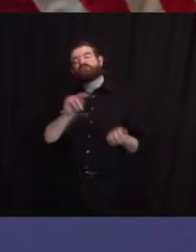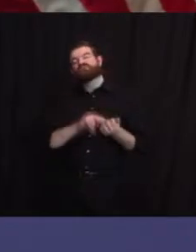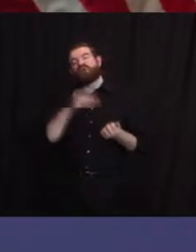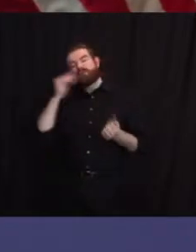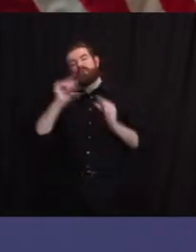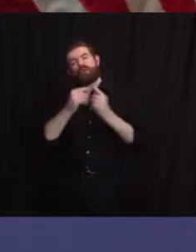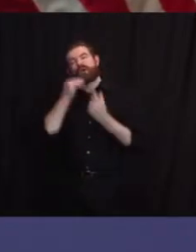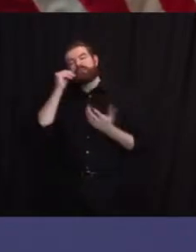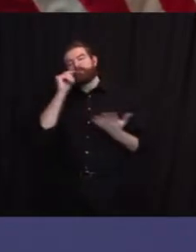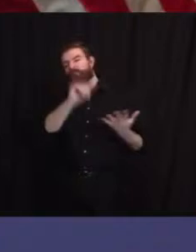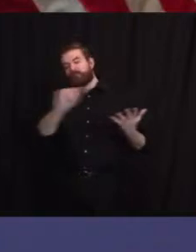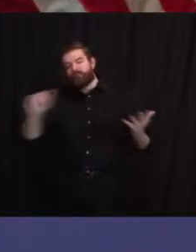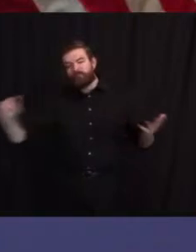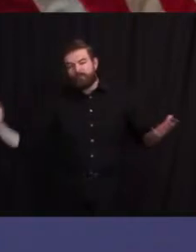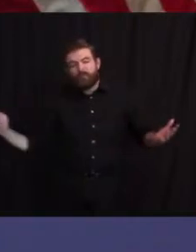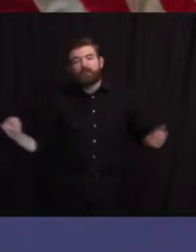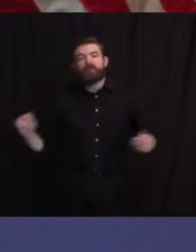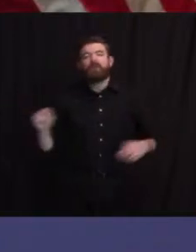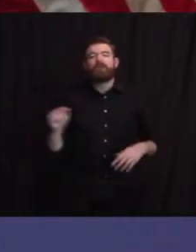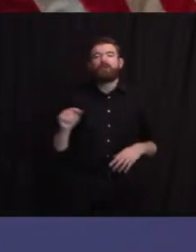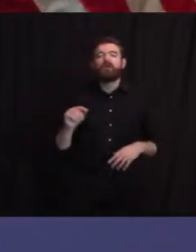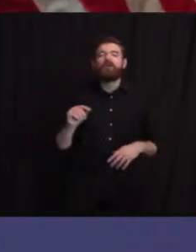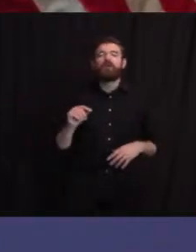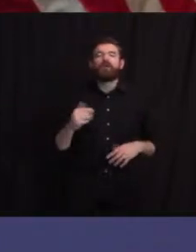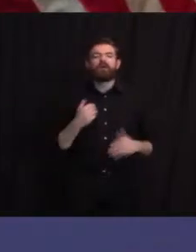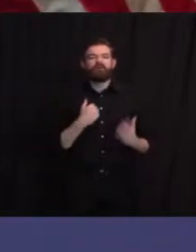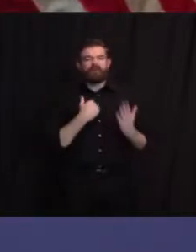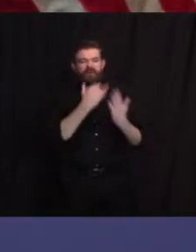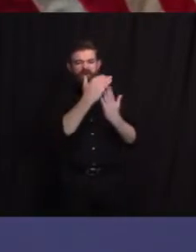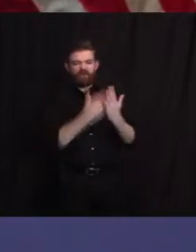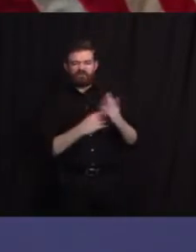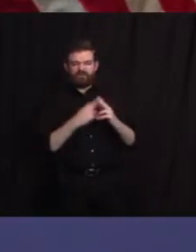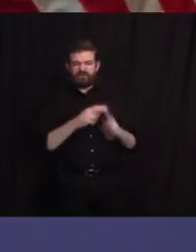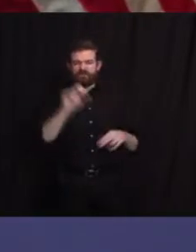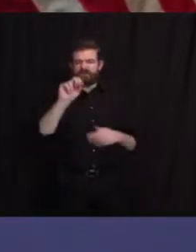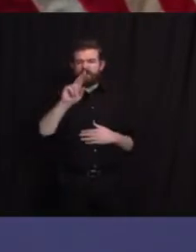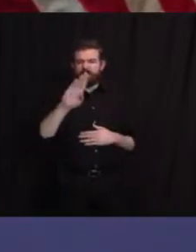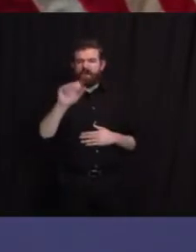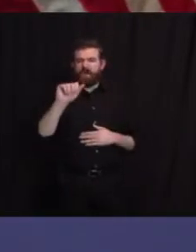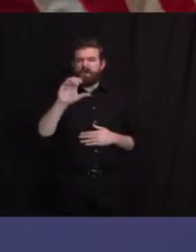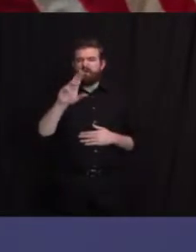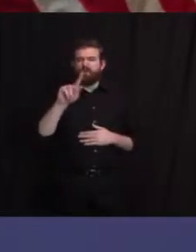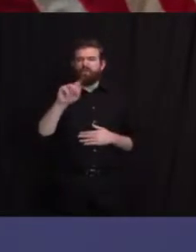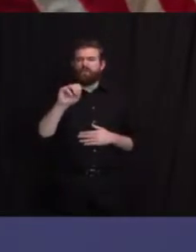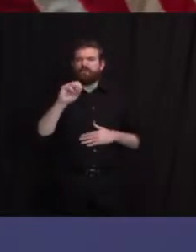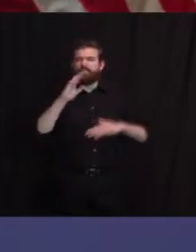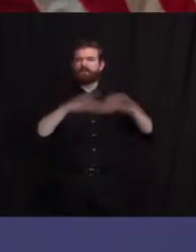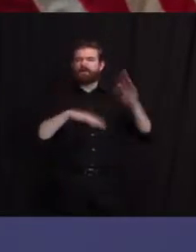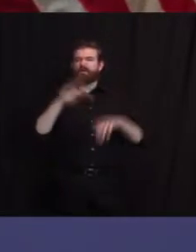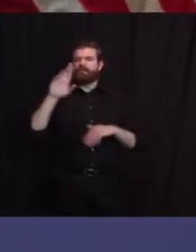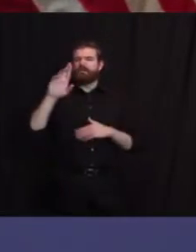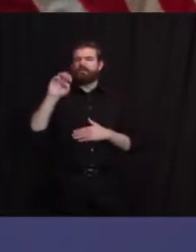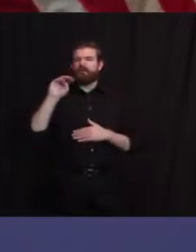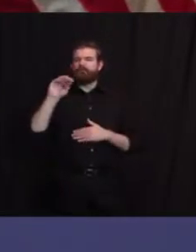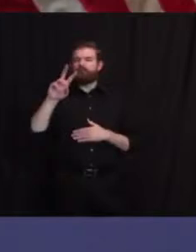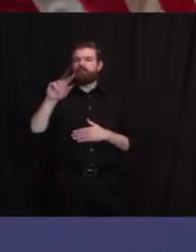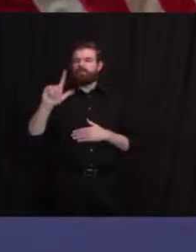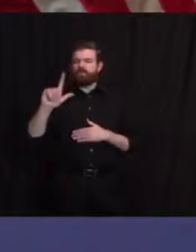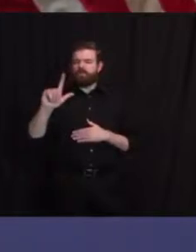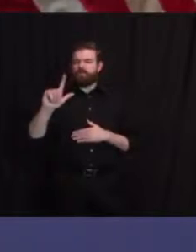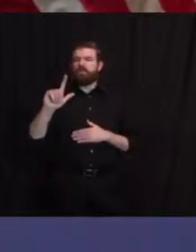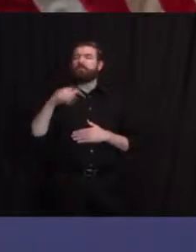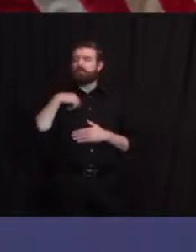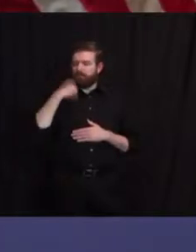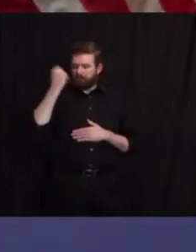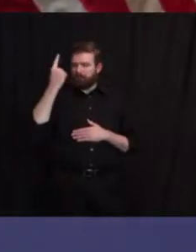subacute facilities were removed. I understand why they were removed, but they still did have cases,